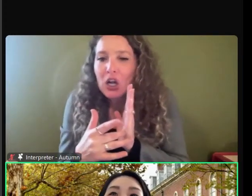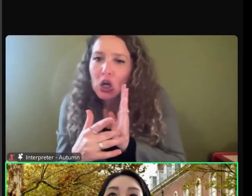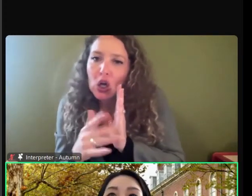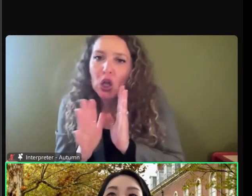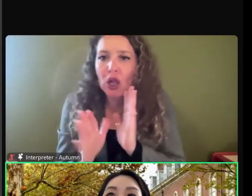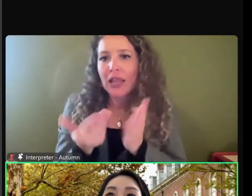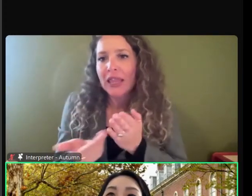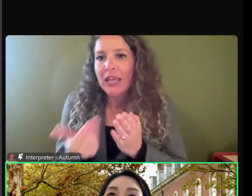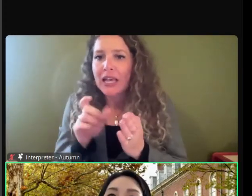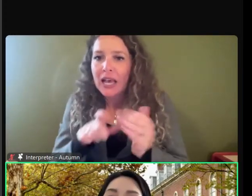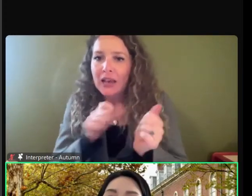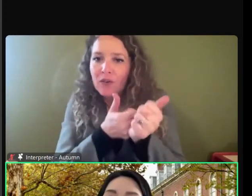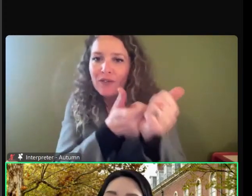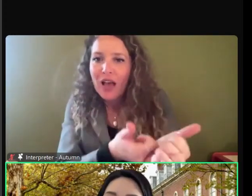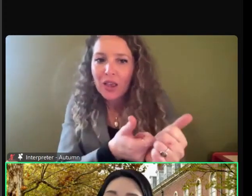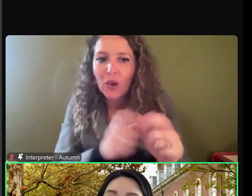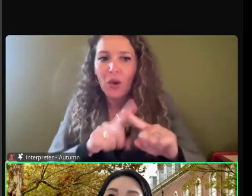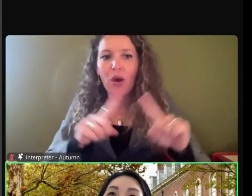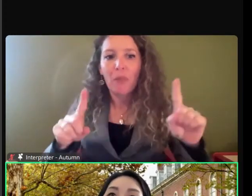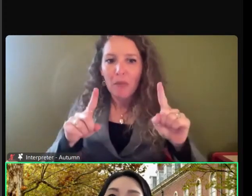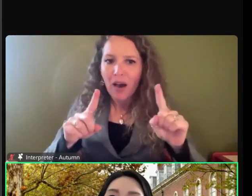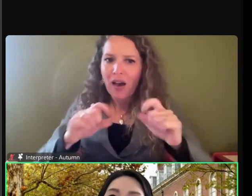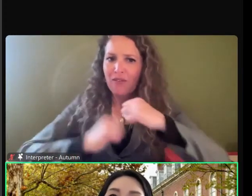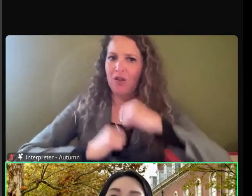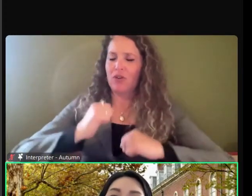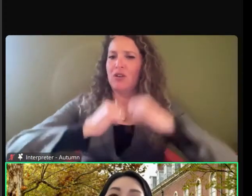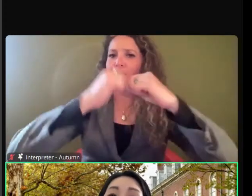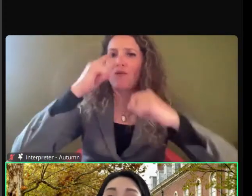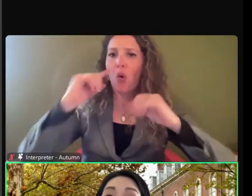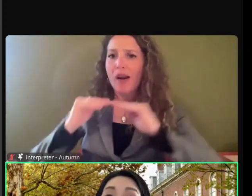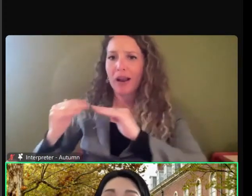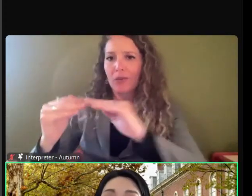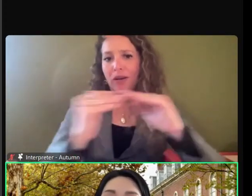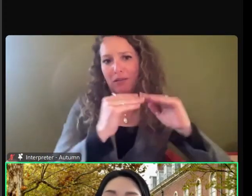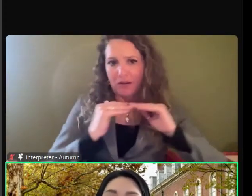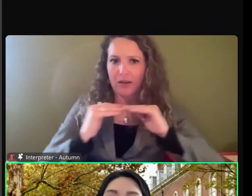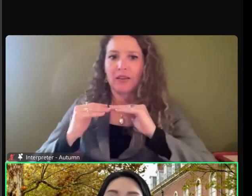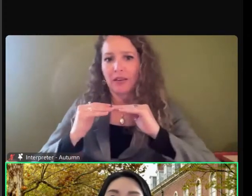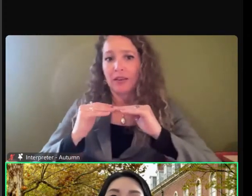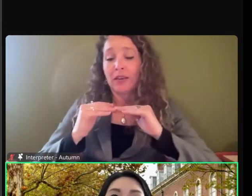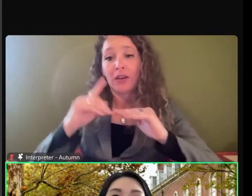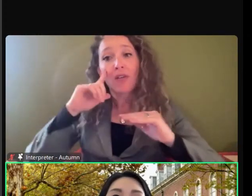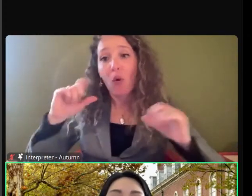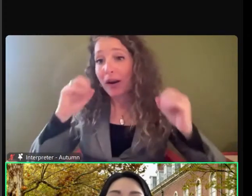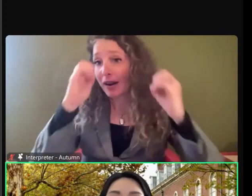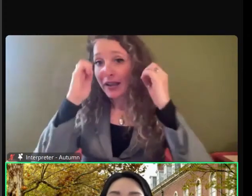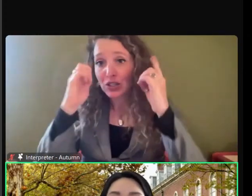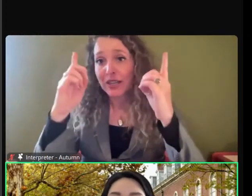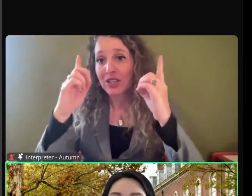for equity across education, health, and daily life.